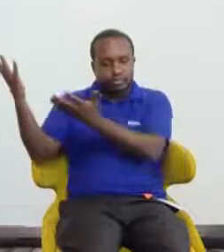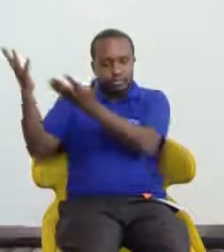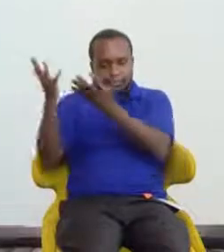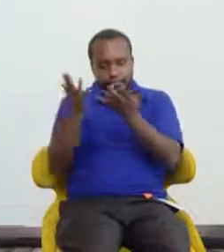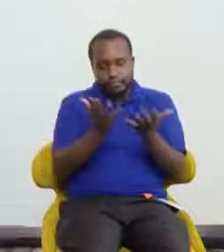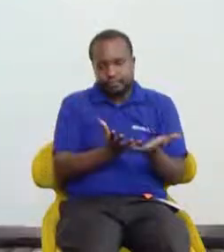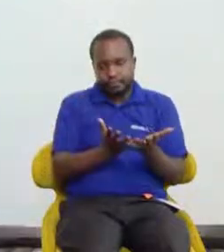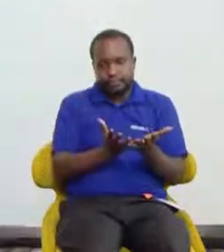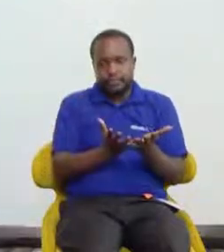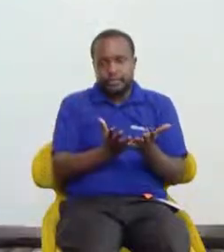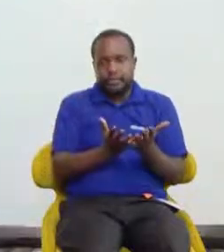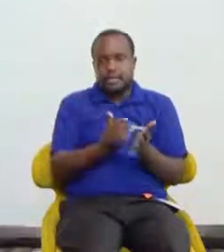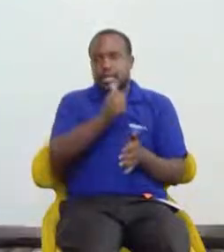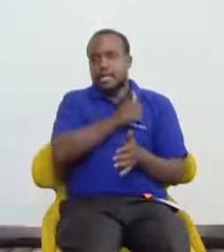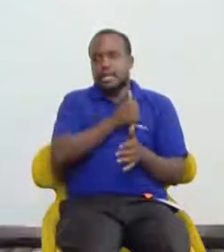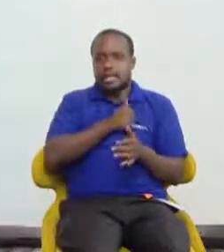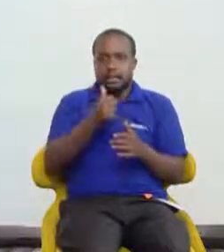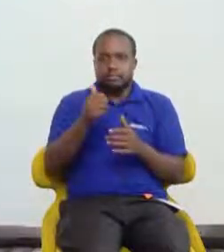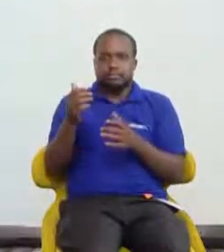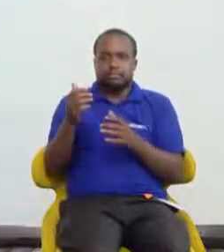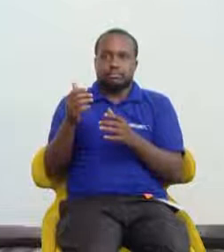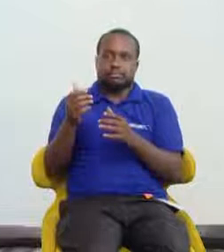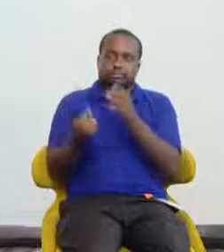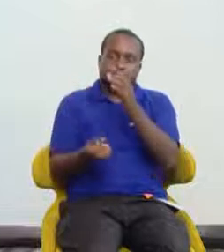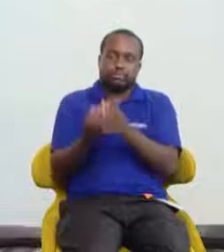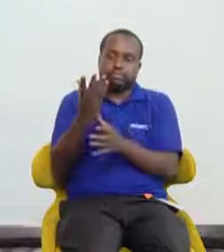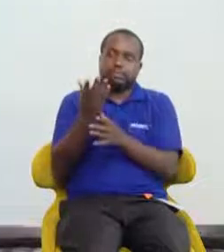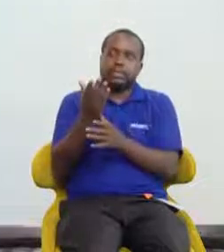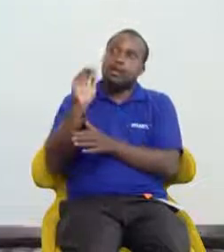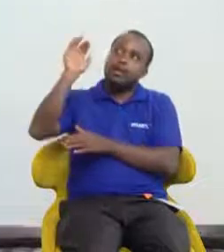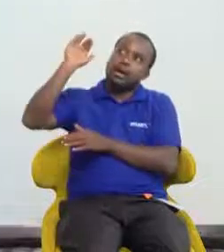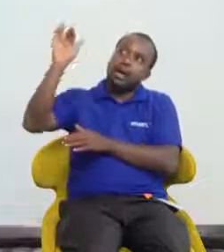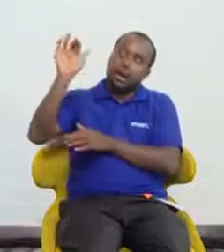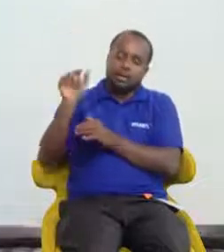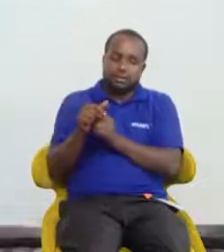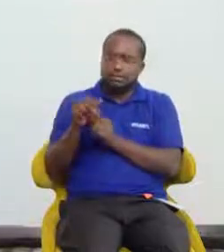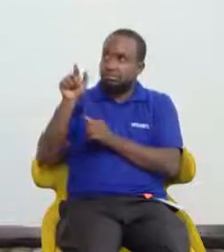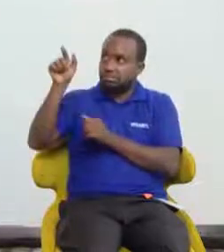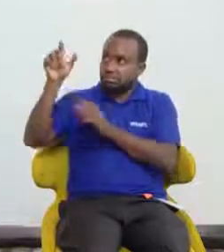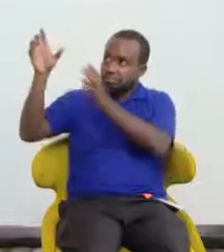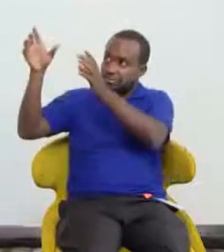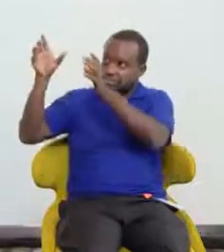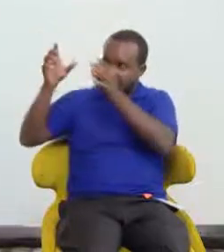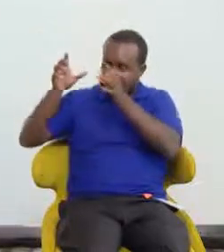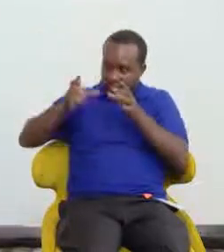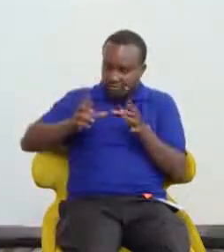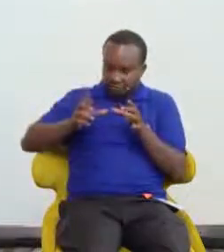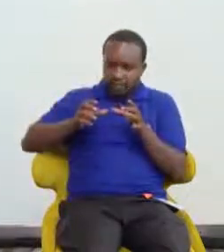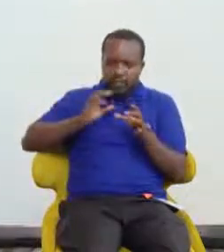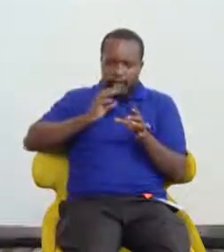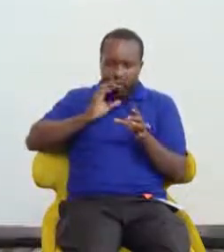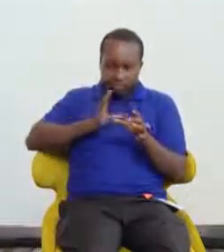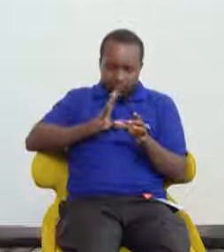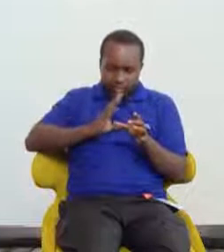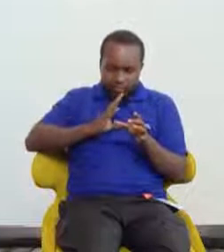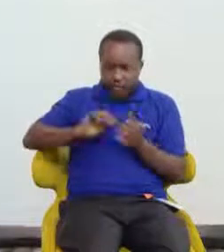a Canadian manufacturer. This is a machine that converts speech to Braille and Braille to